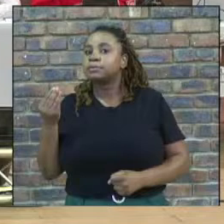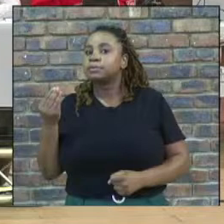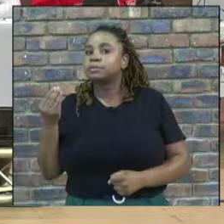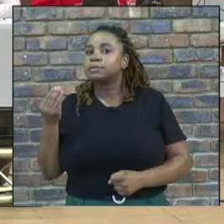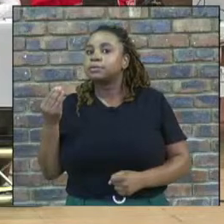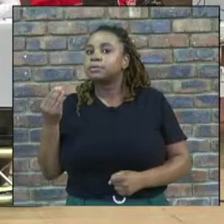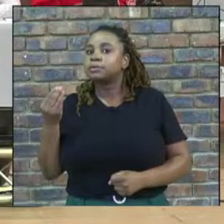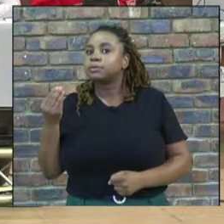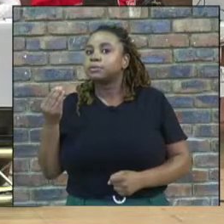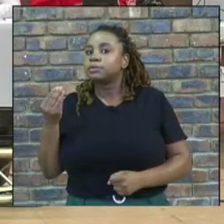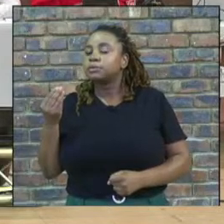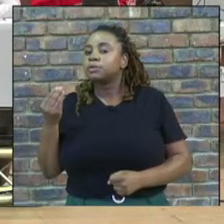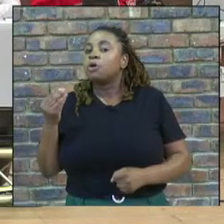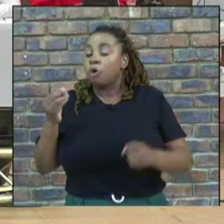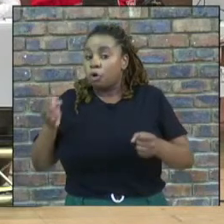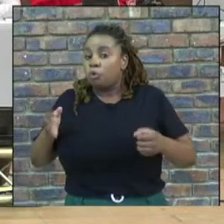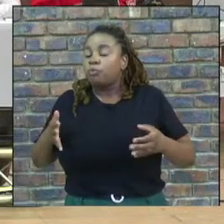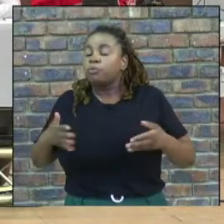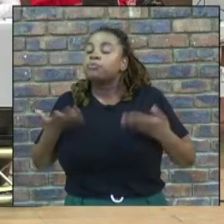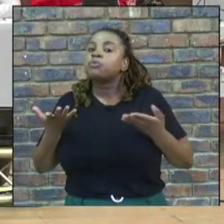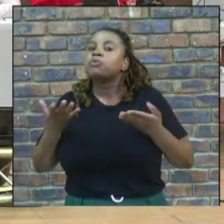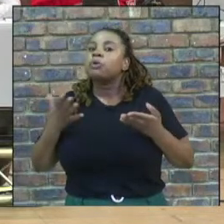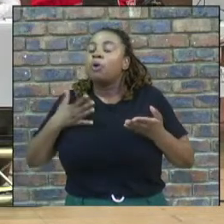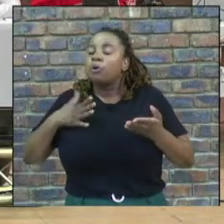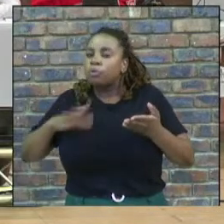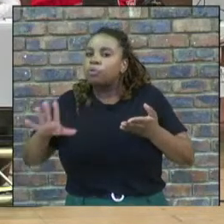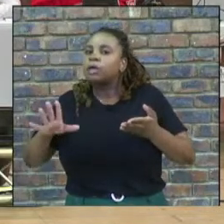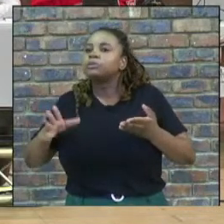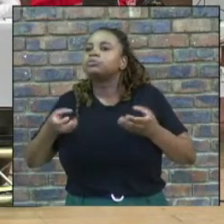bue mare a ke re na go lona e